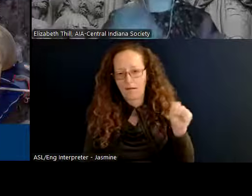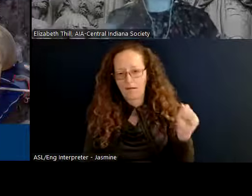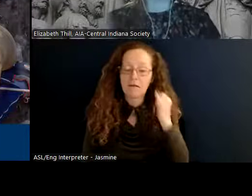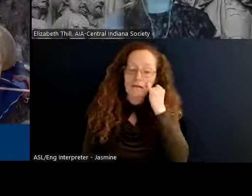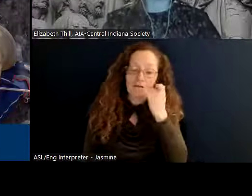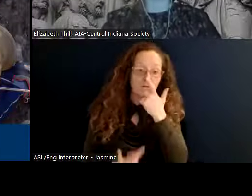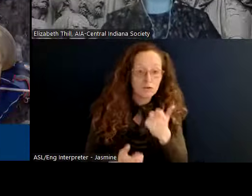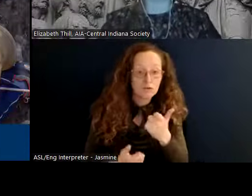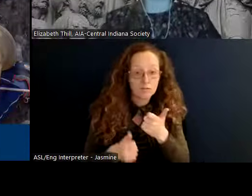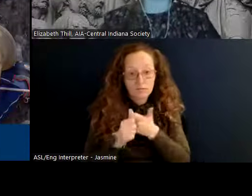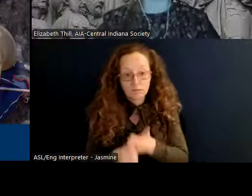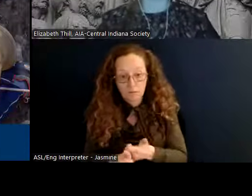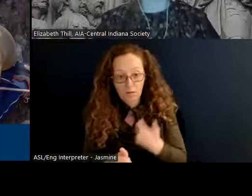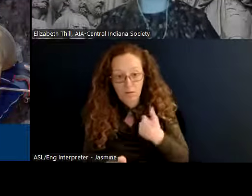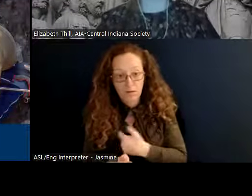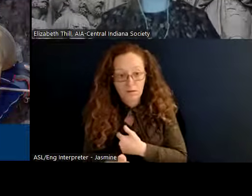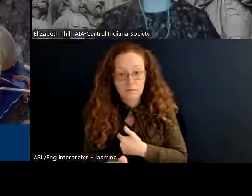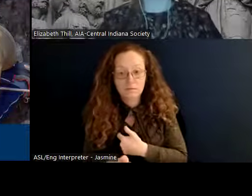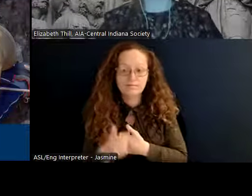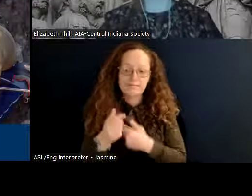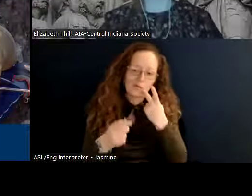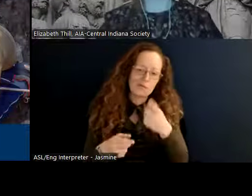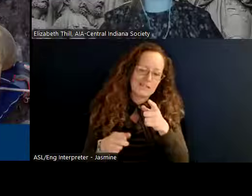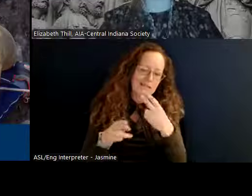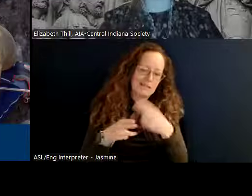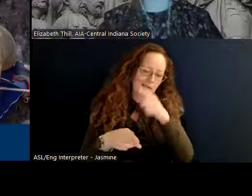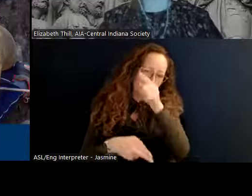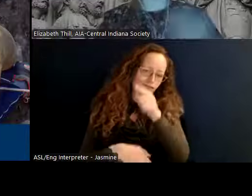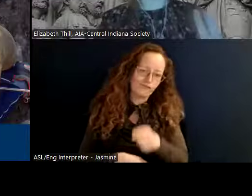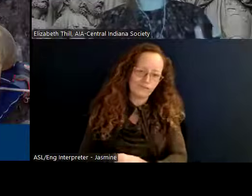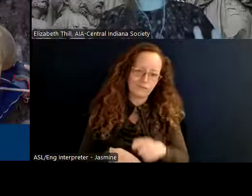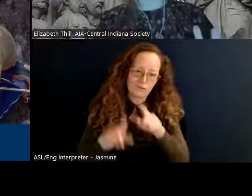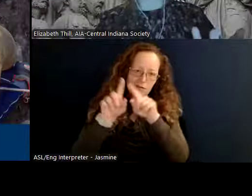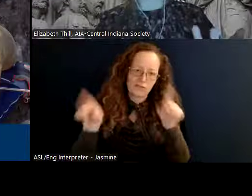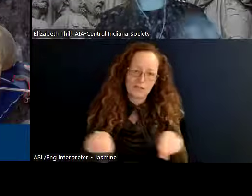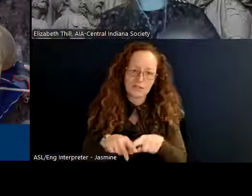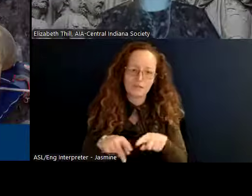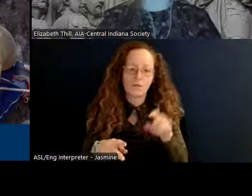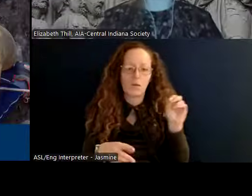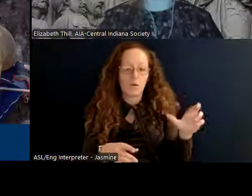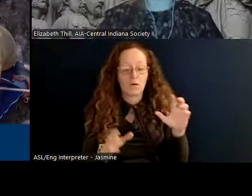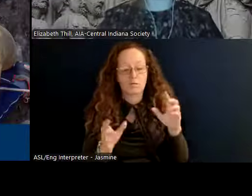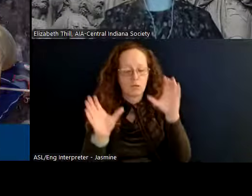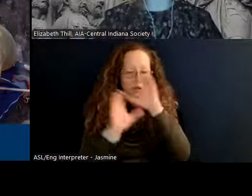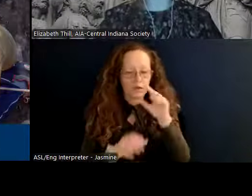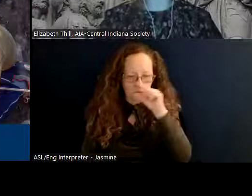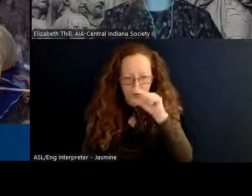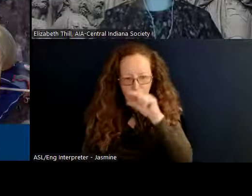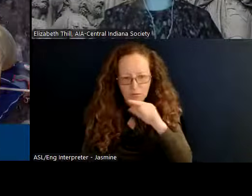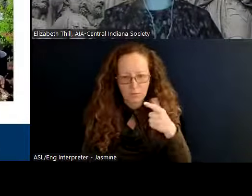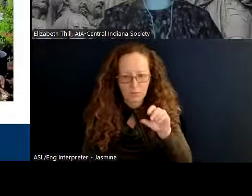following us, you can see our various handles on the screen, or you could just Google it and it'll come up.